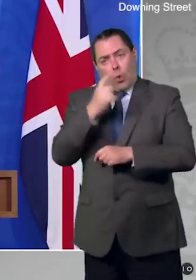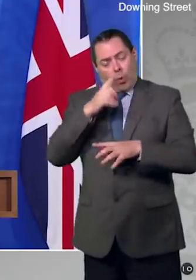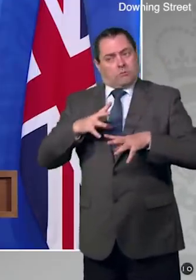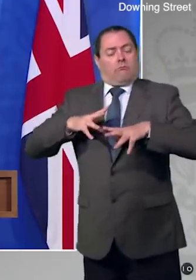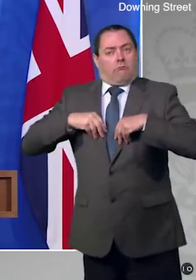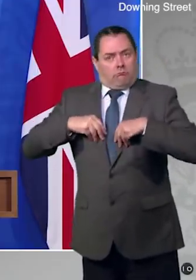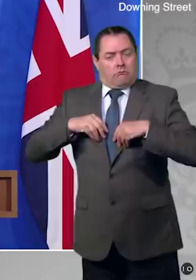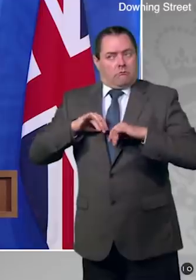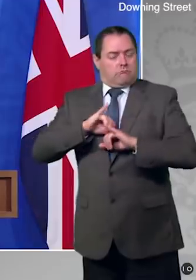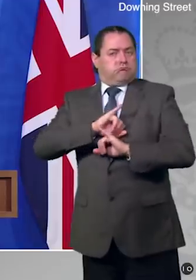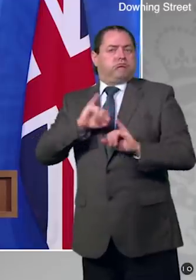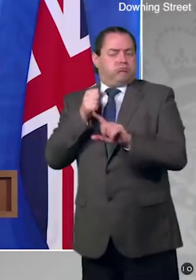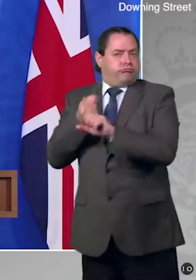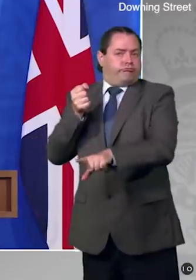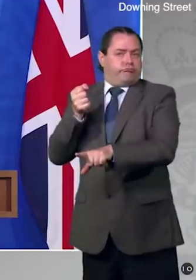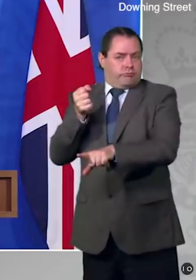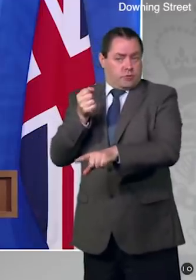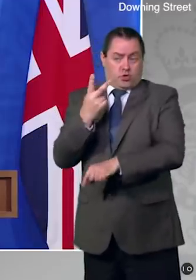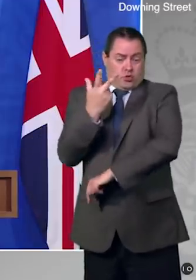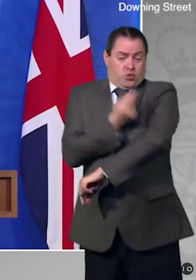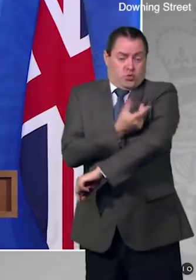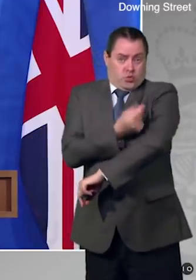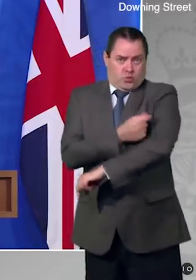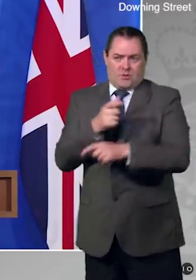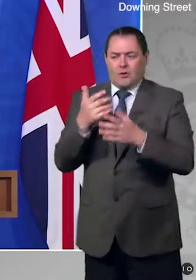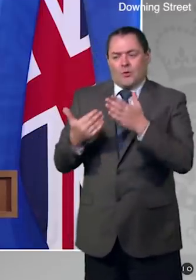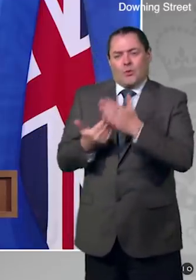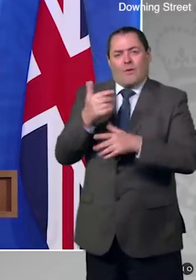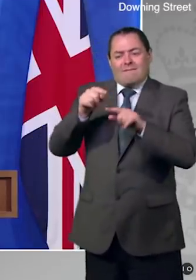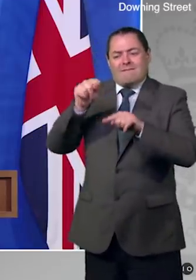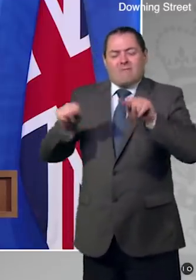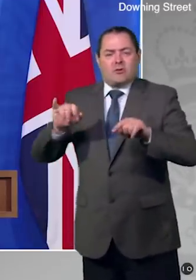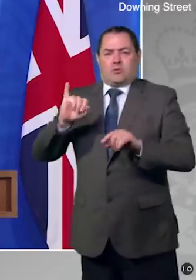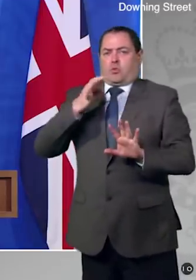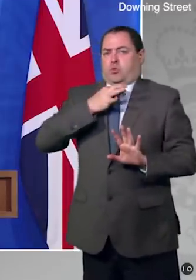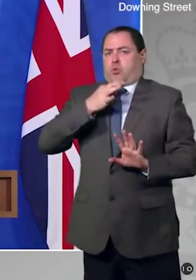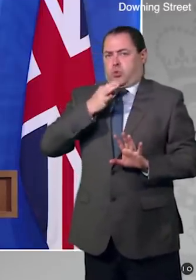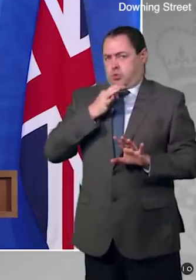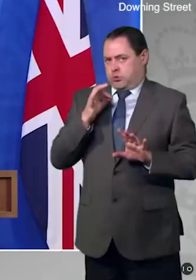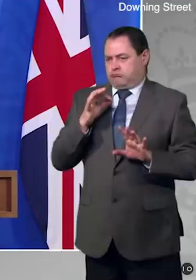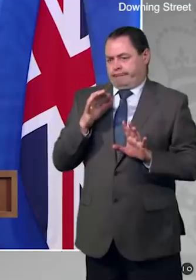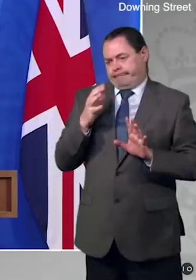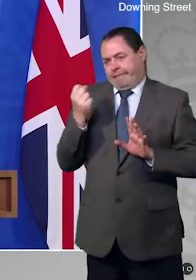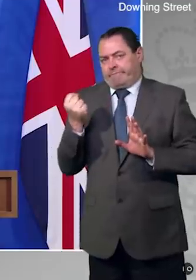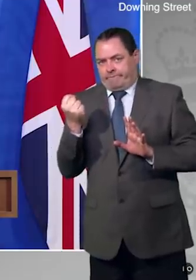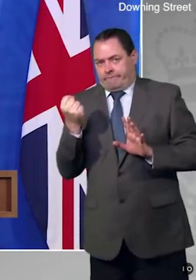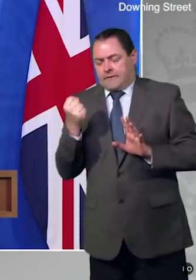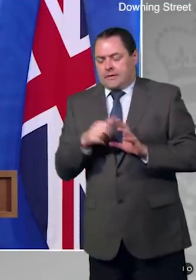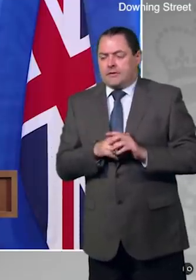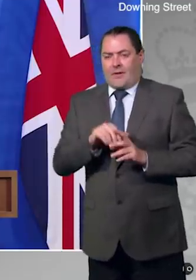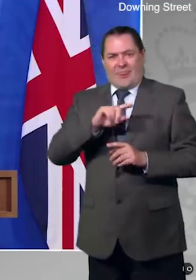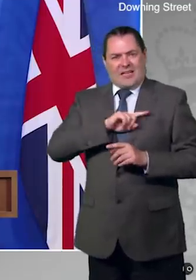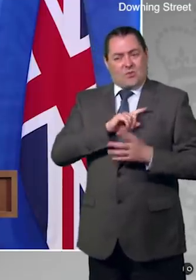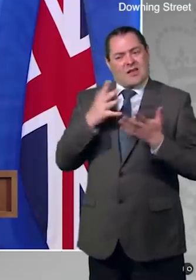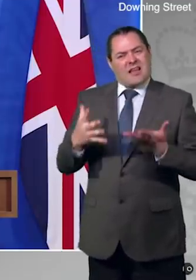had 2 jabs. And that's why we're so concerned by the Delta variant that is now spreading